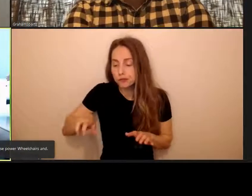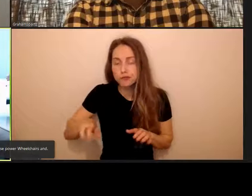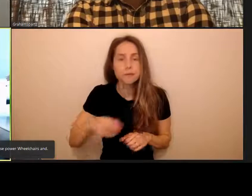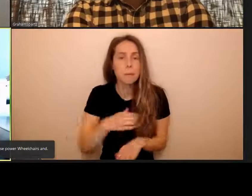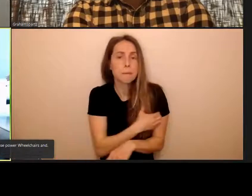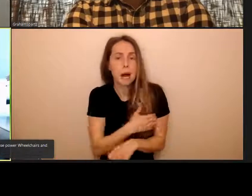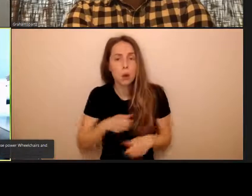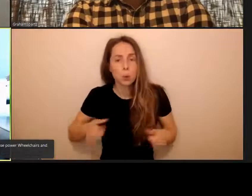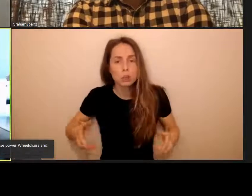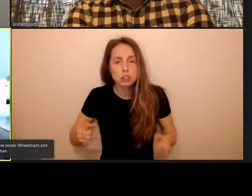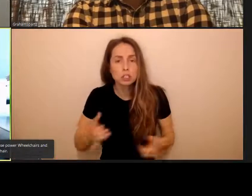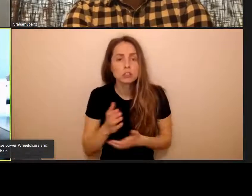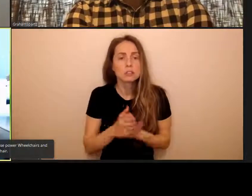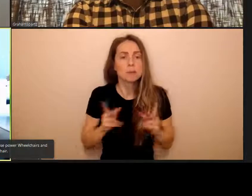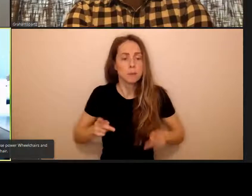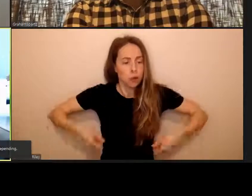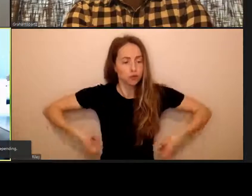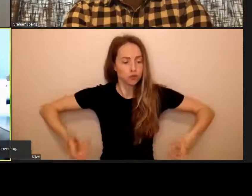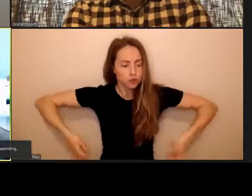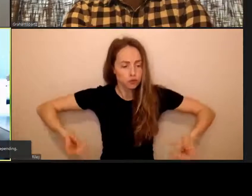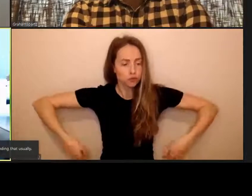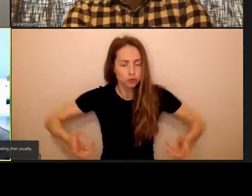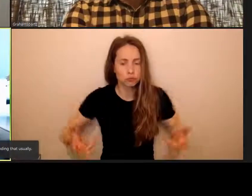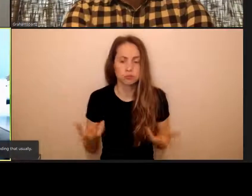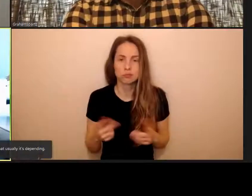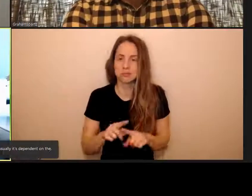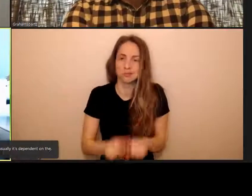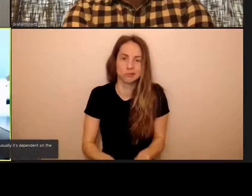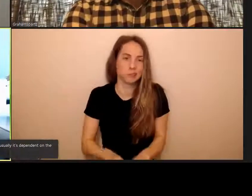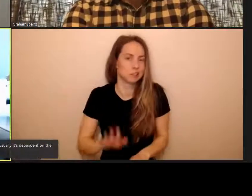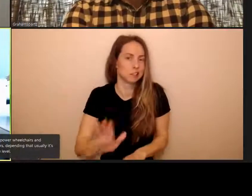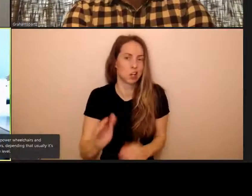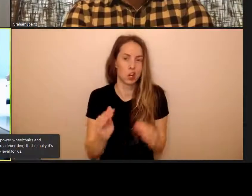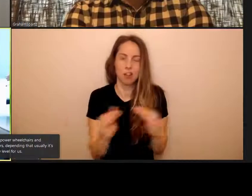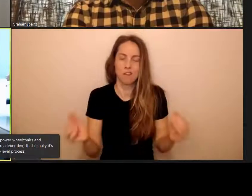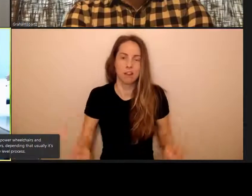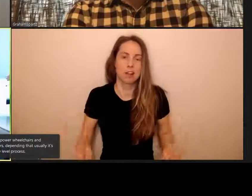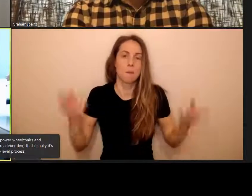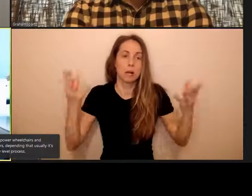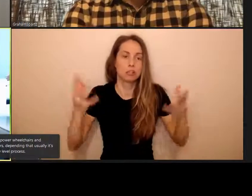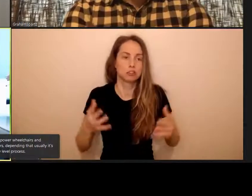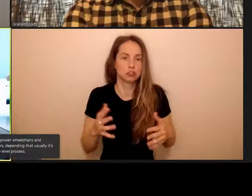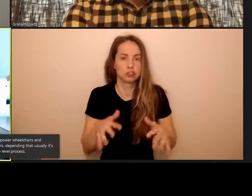manual wheelchairs. So that usually is dependent on the level of paralysis.